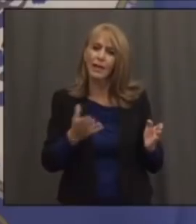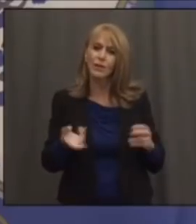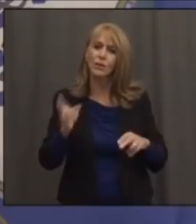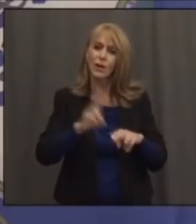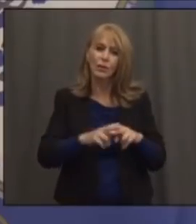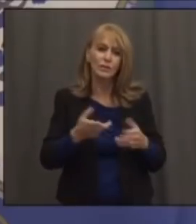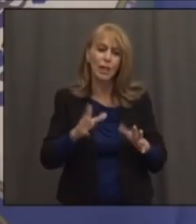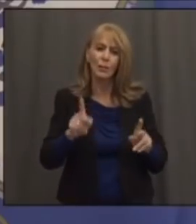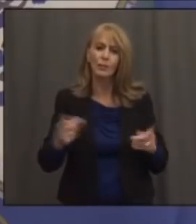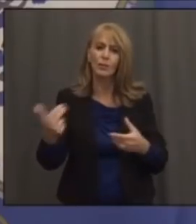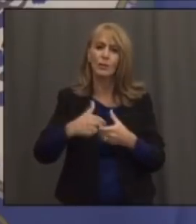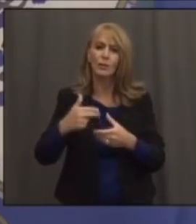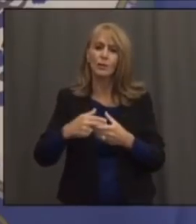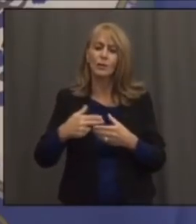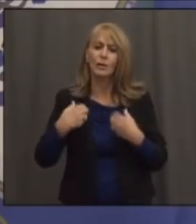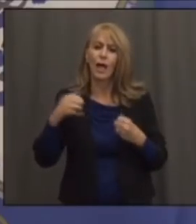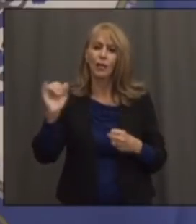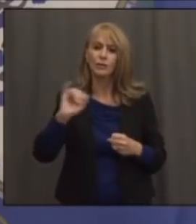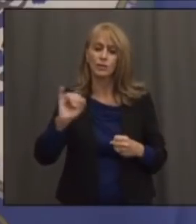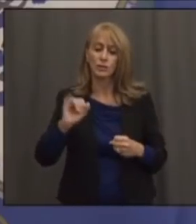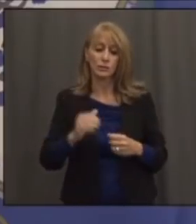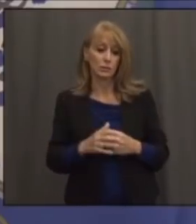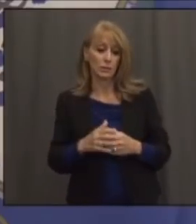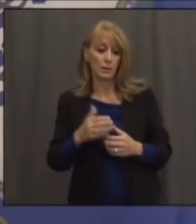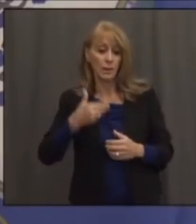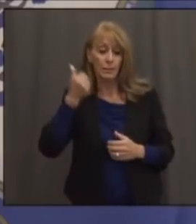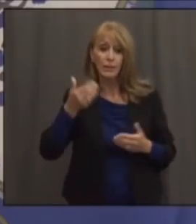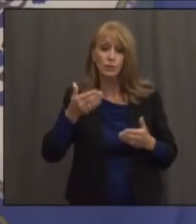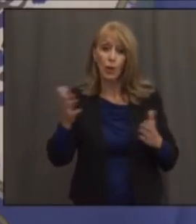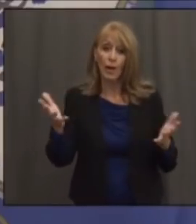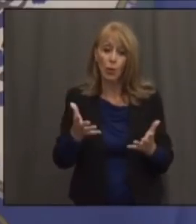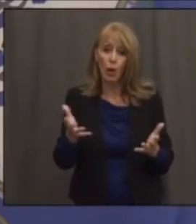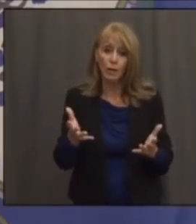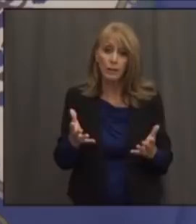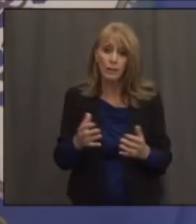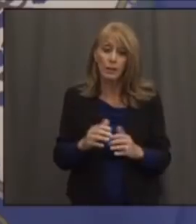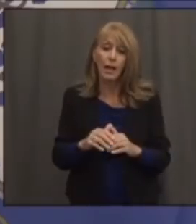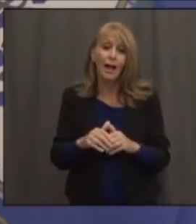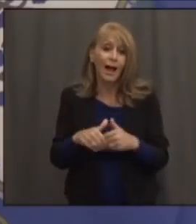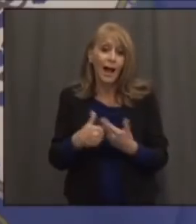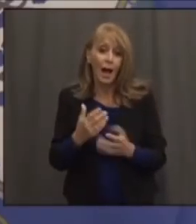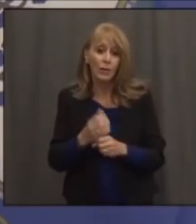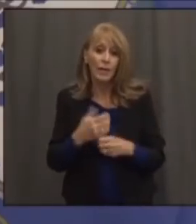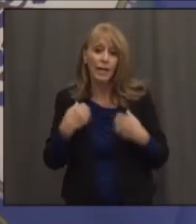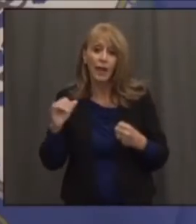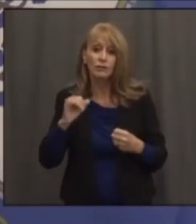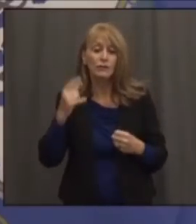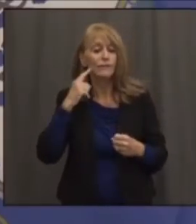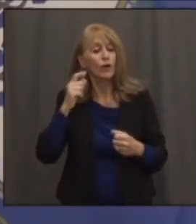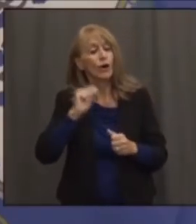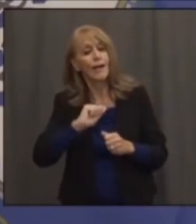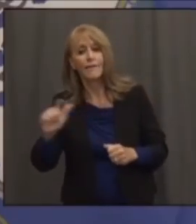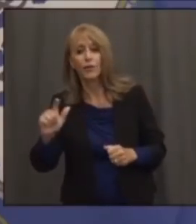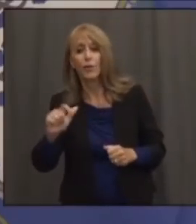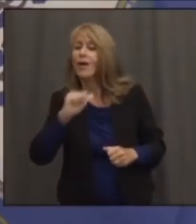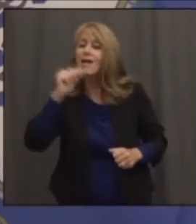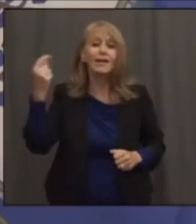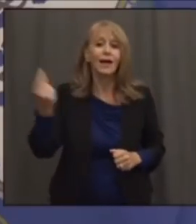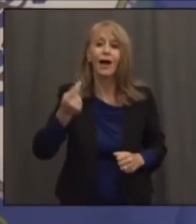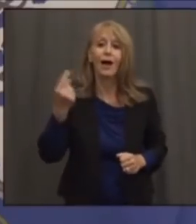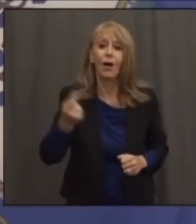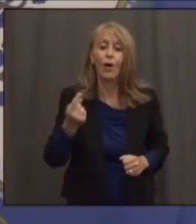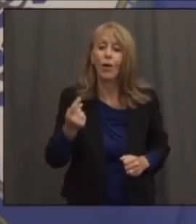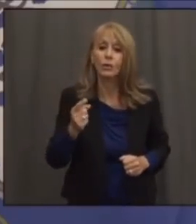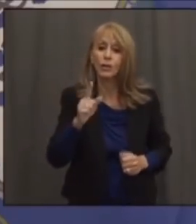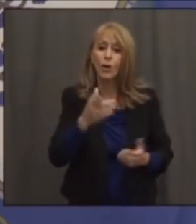one of the many lessons we've learned is the broadest expansion of access to health care to everybody. It's not just a basic right for